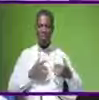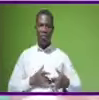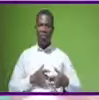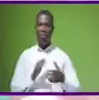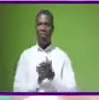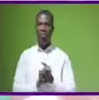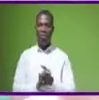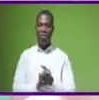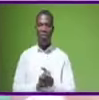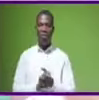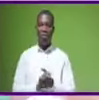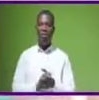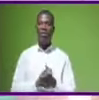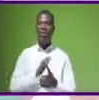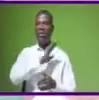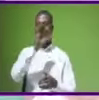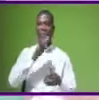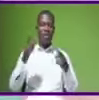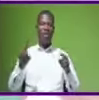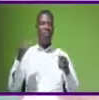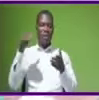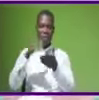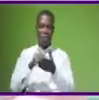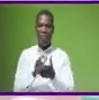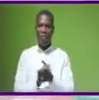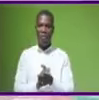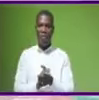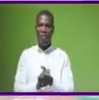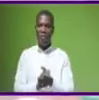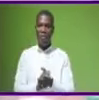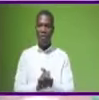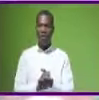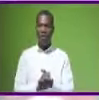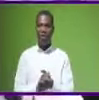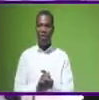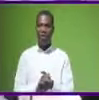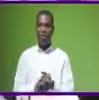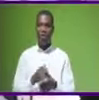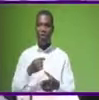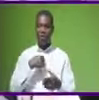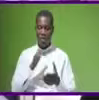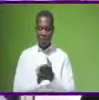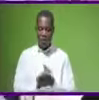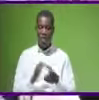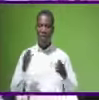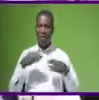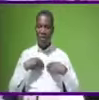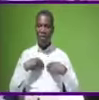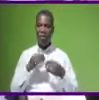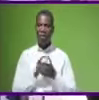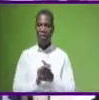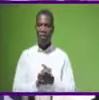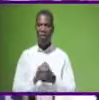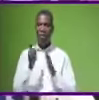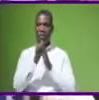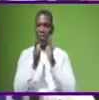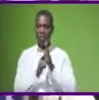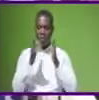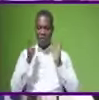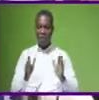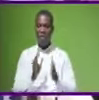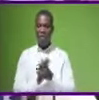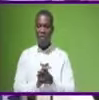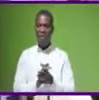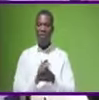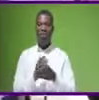A busy beam. A busy ame, Maje, atum lawyer na da se won